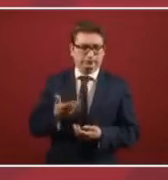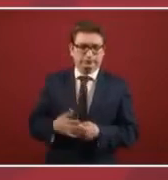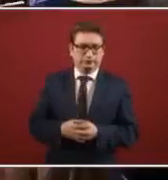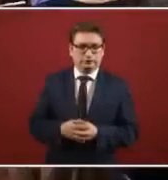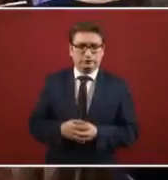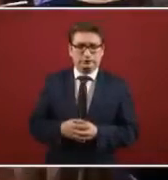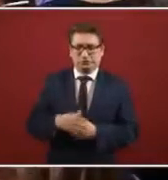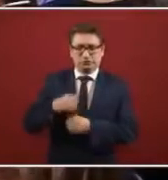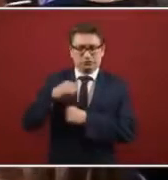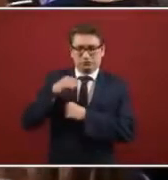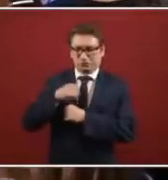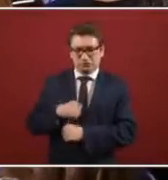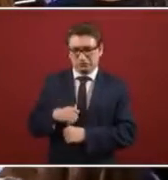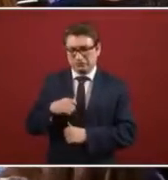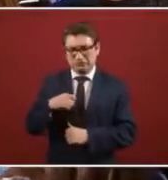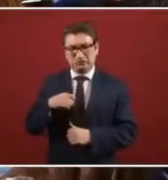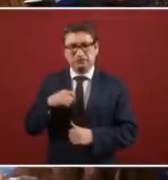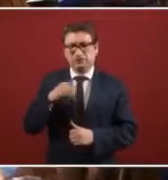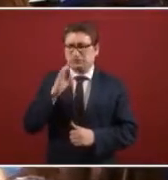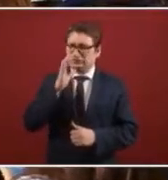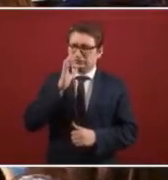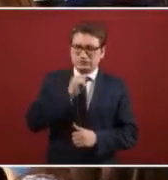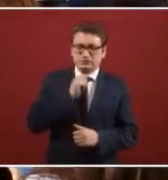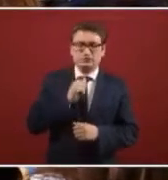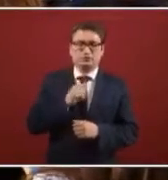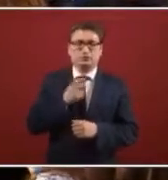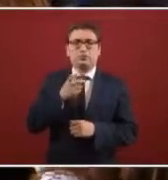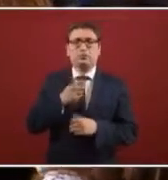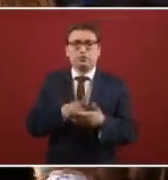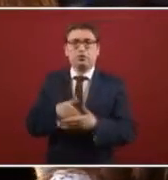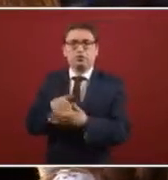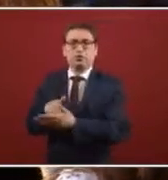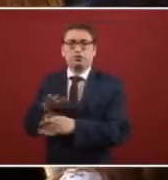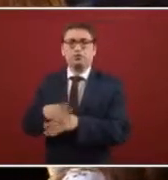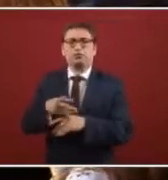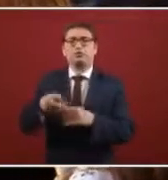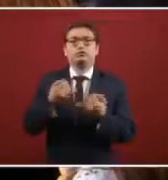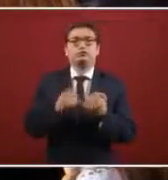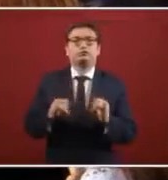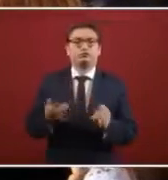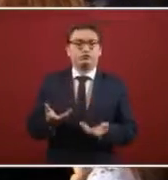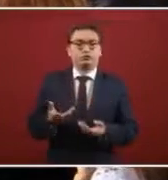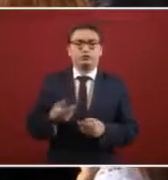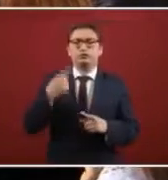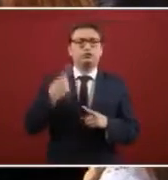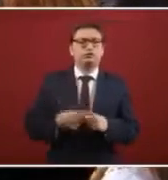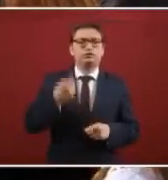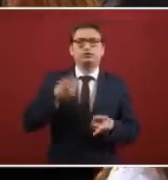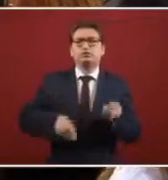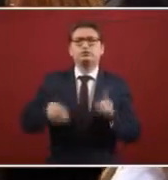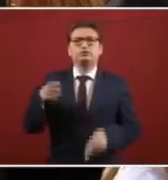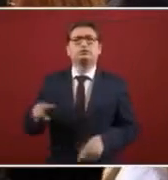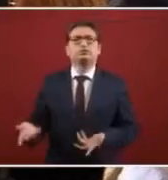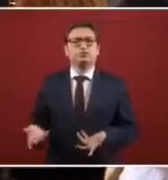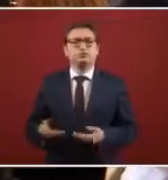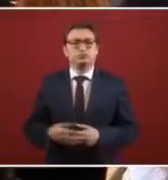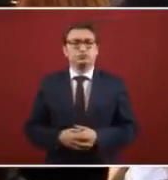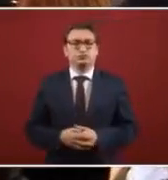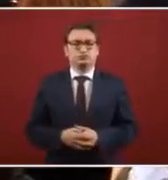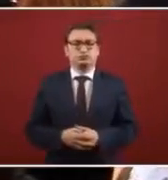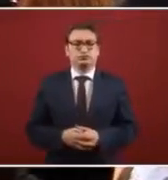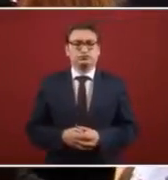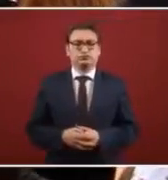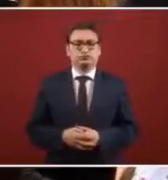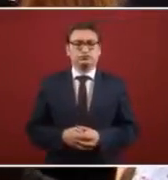papel de la autoridad were handling the y authority. quienes mandaban. And who would handle that? Who would be in